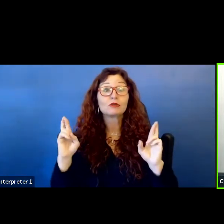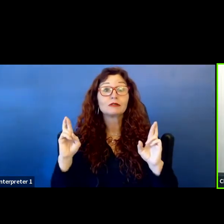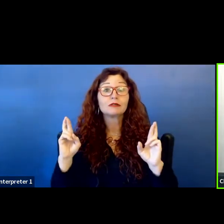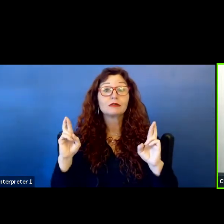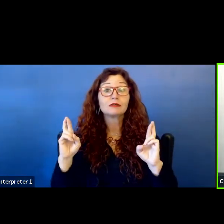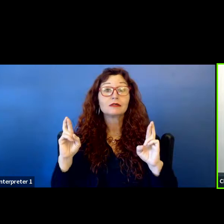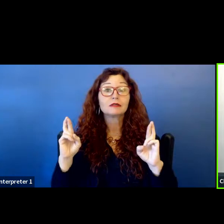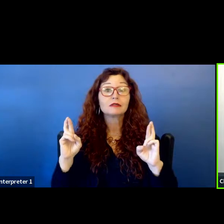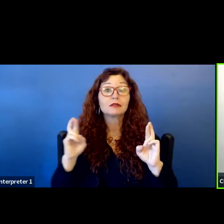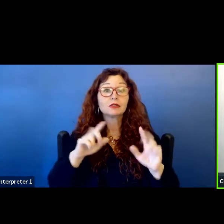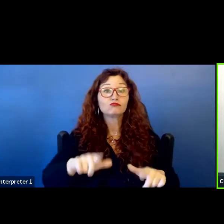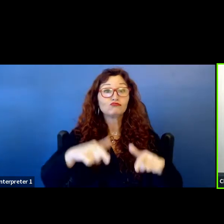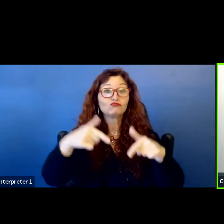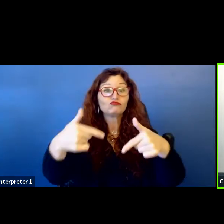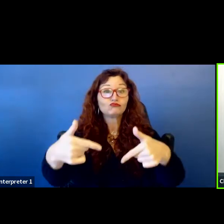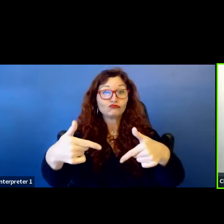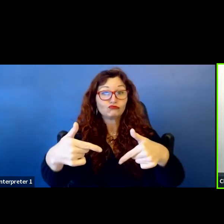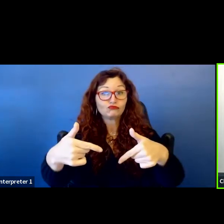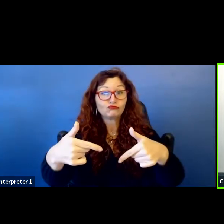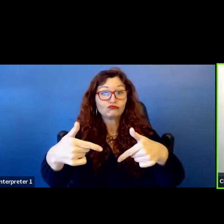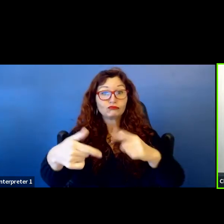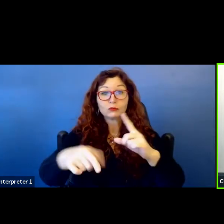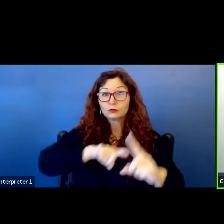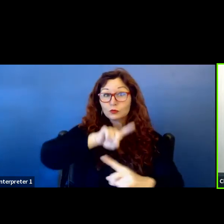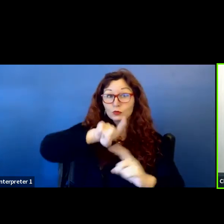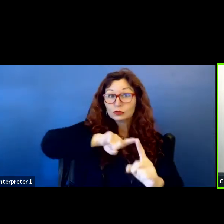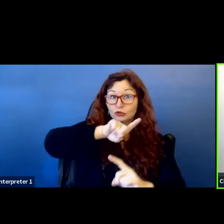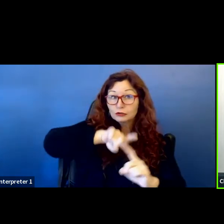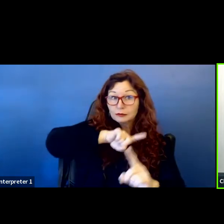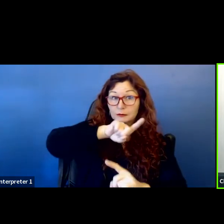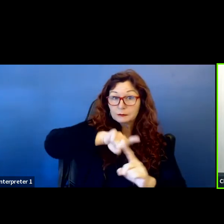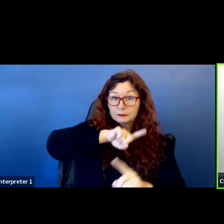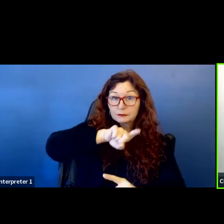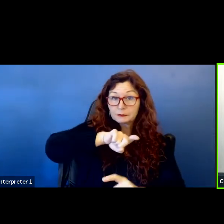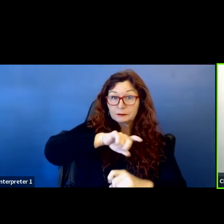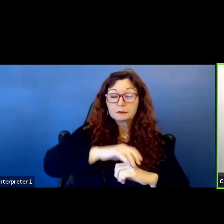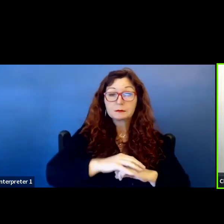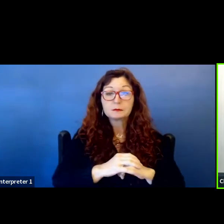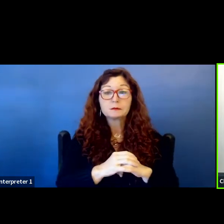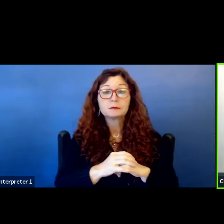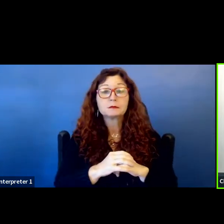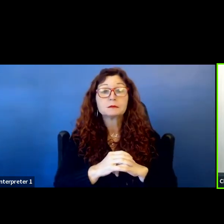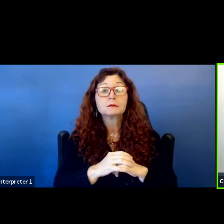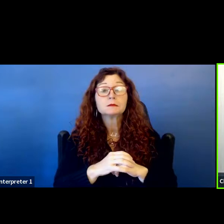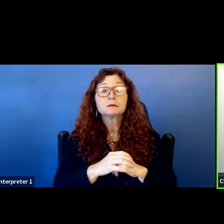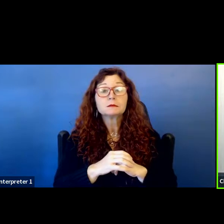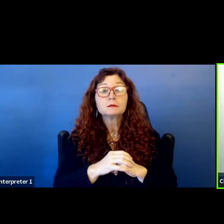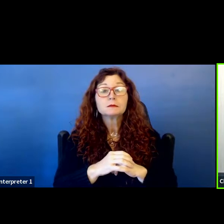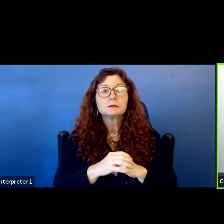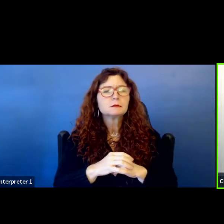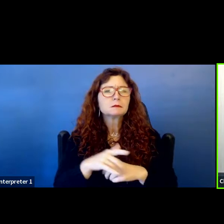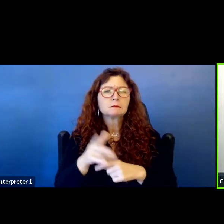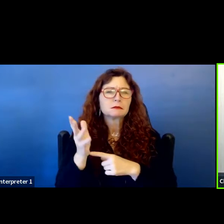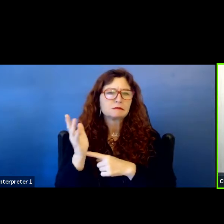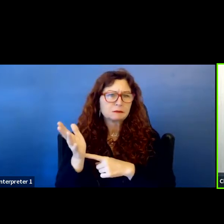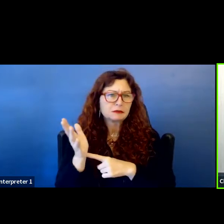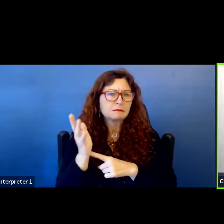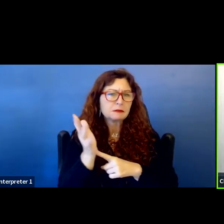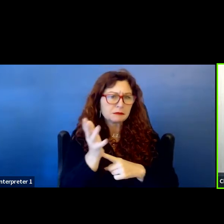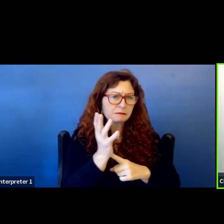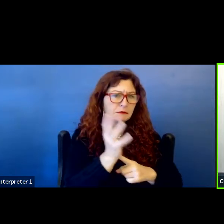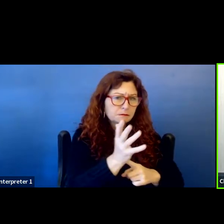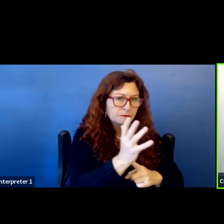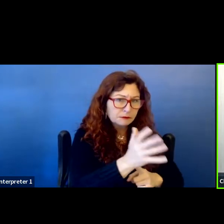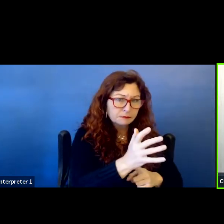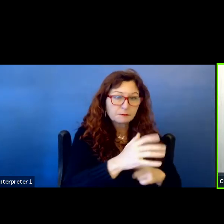members of the commission to the panelists and each commissioner will have five minutes uh for the first round so we